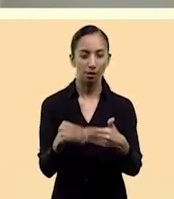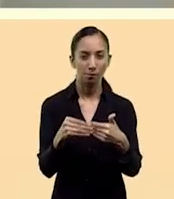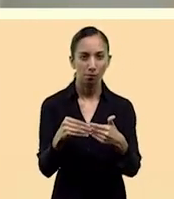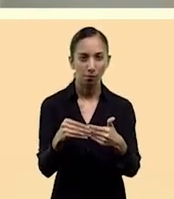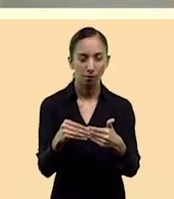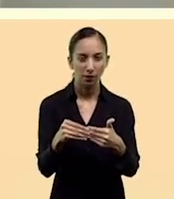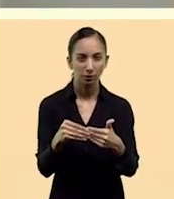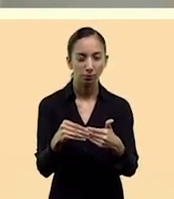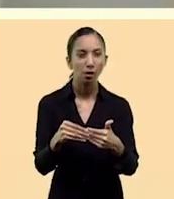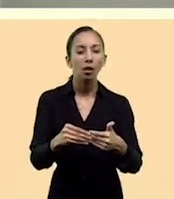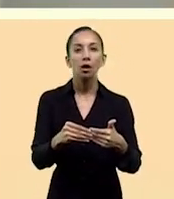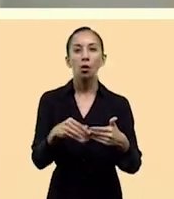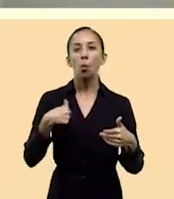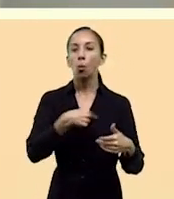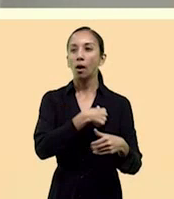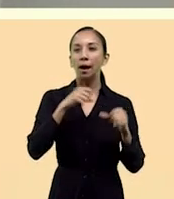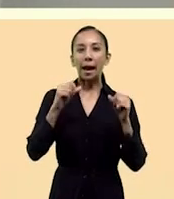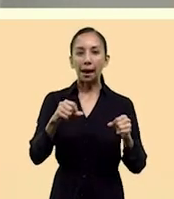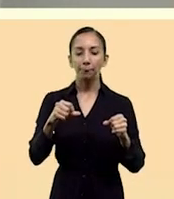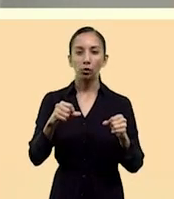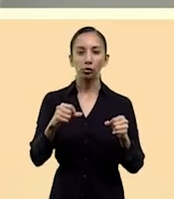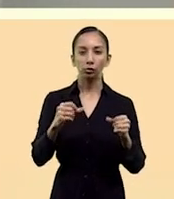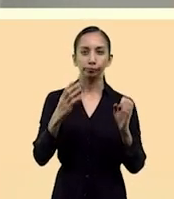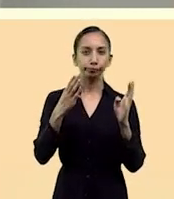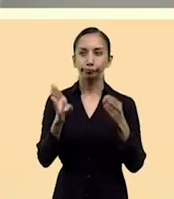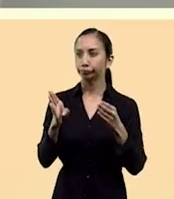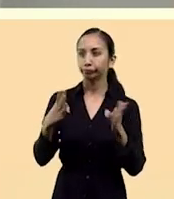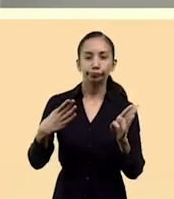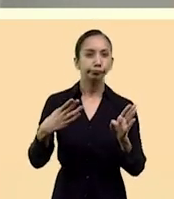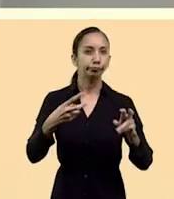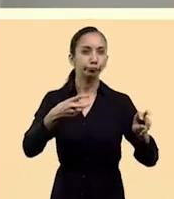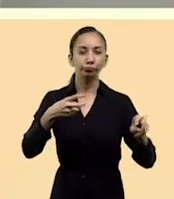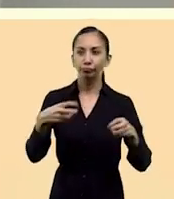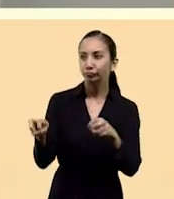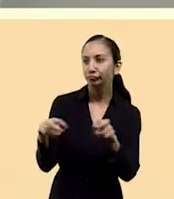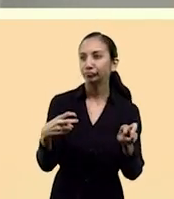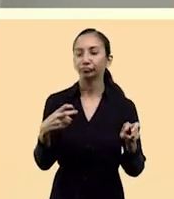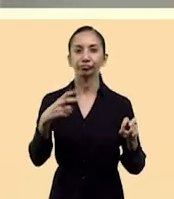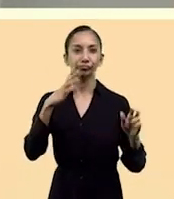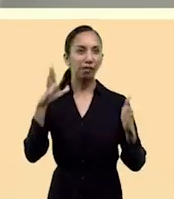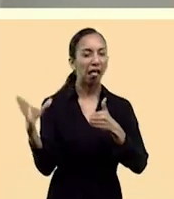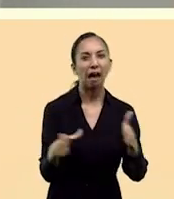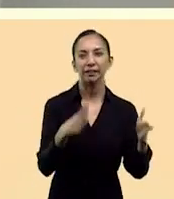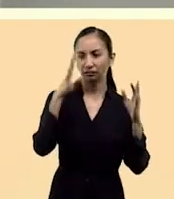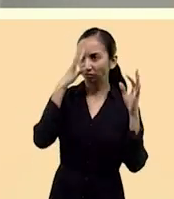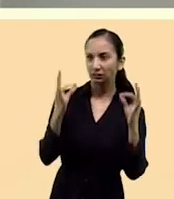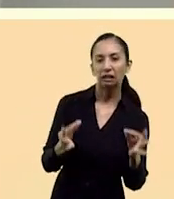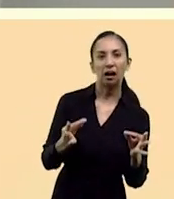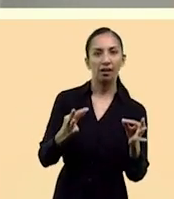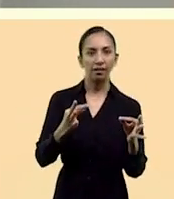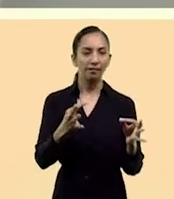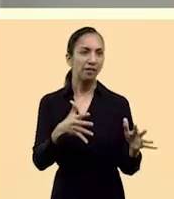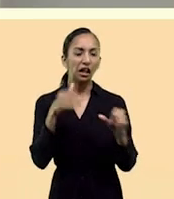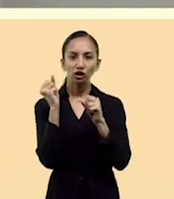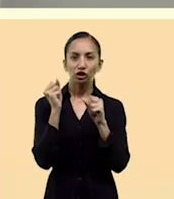in pivoting, making decisions, planning, acting faster.